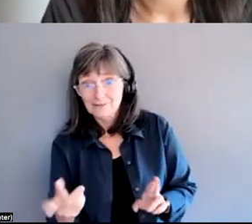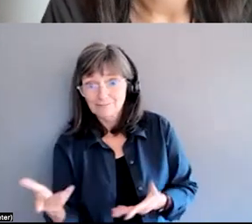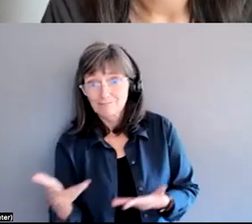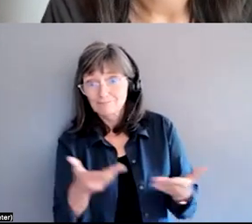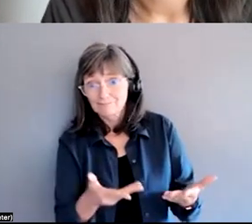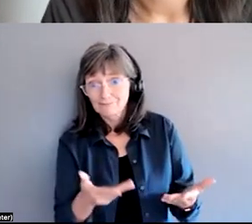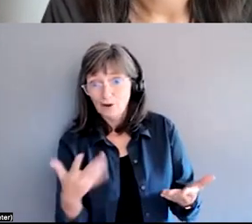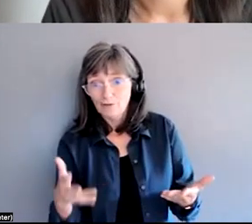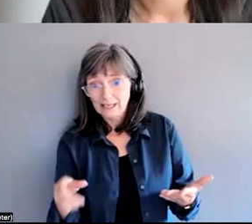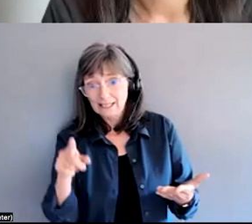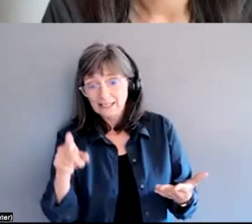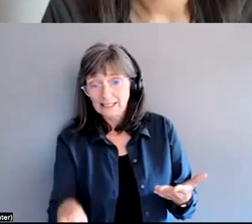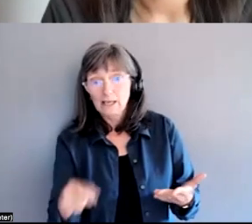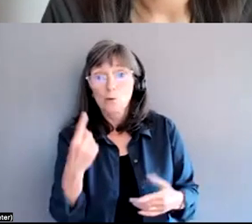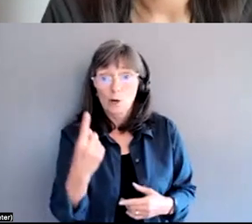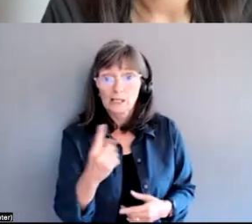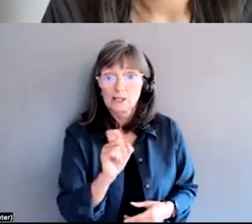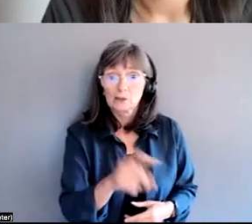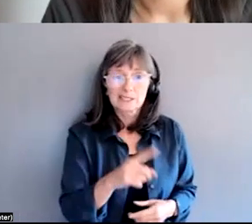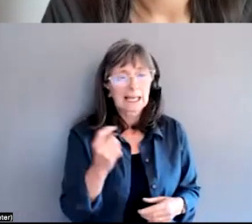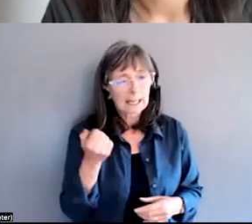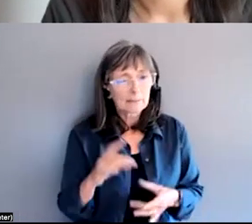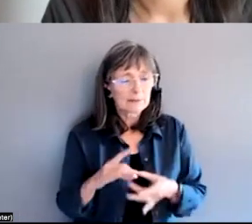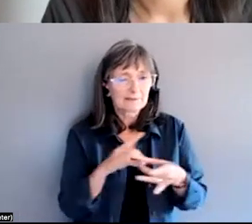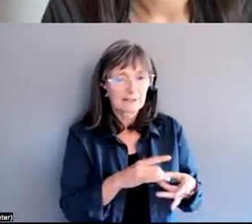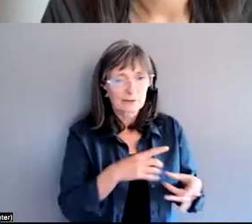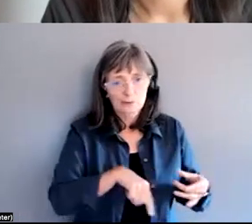members. And one of them actually speaks kind of to what we've been talking about. And the